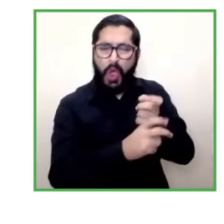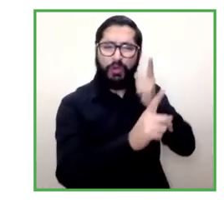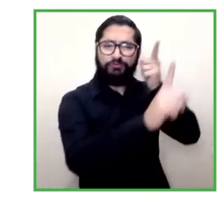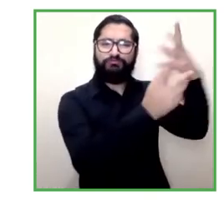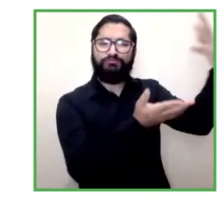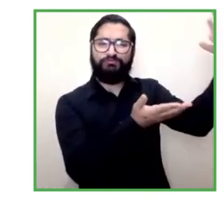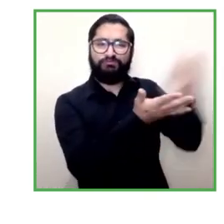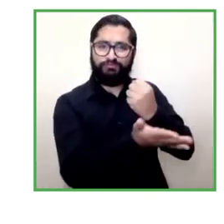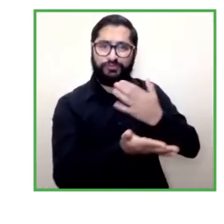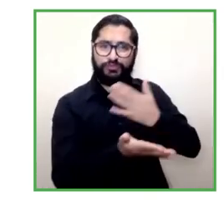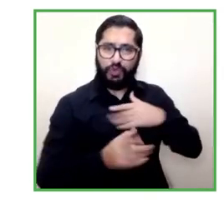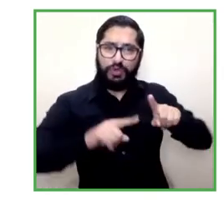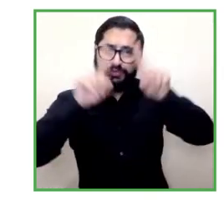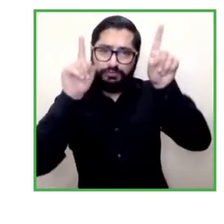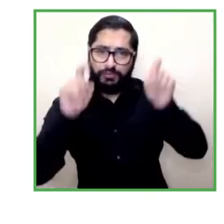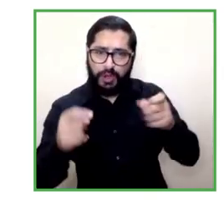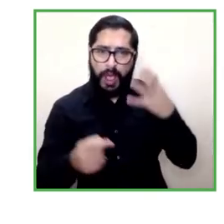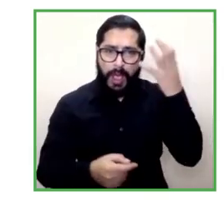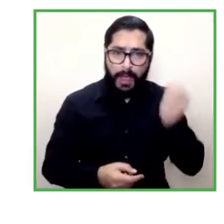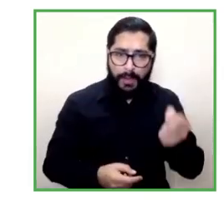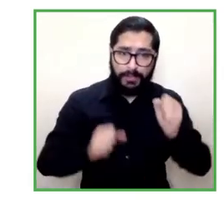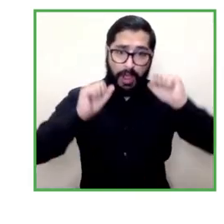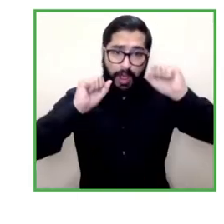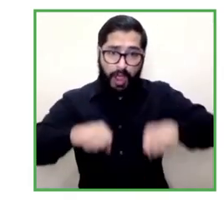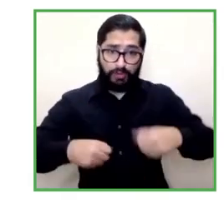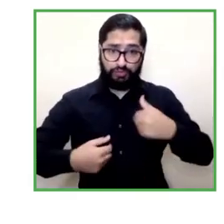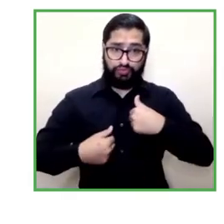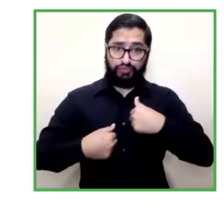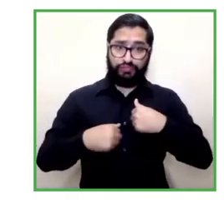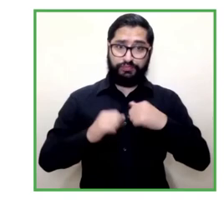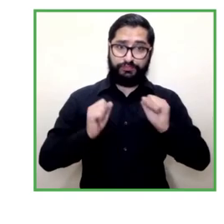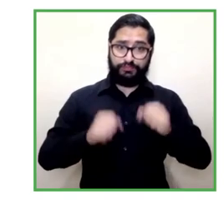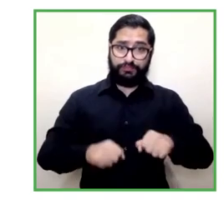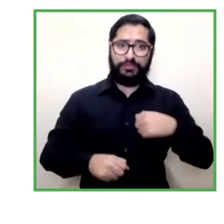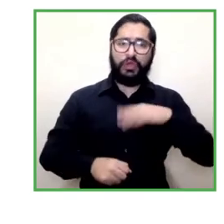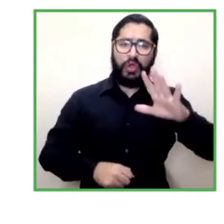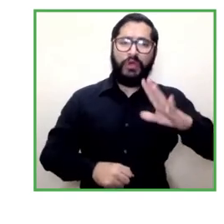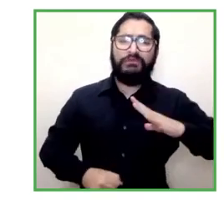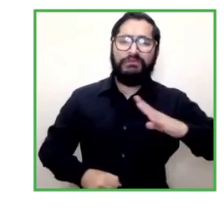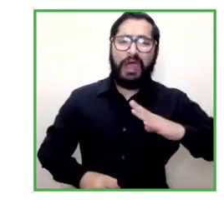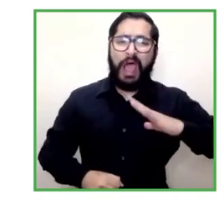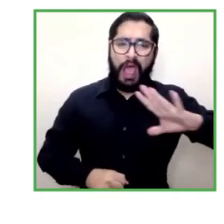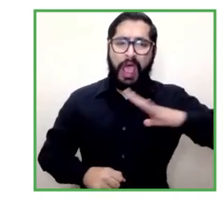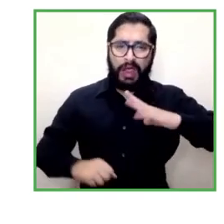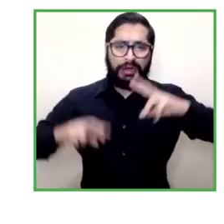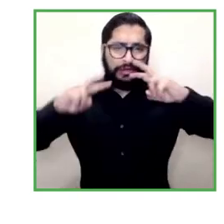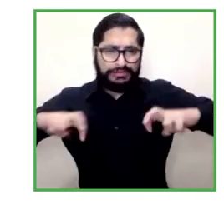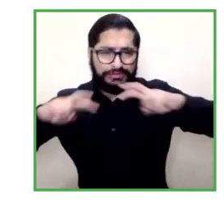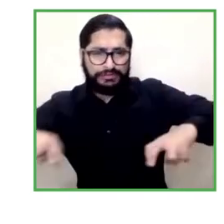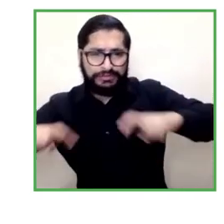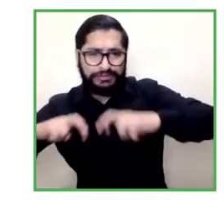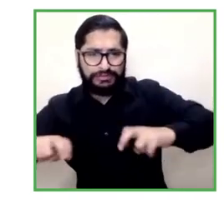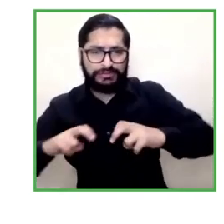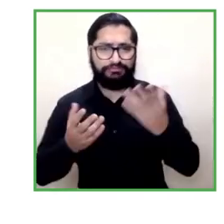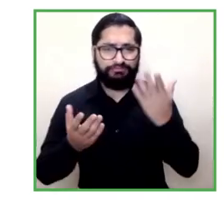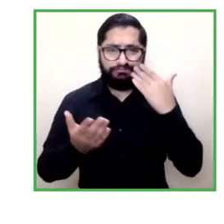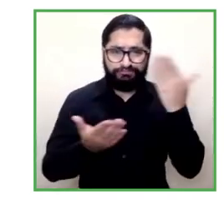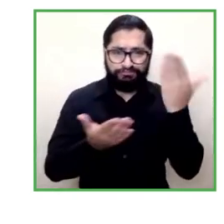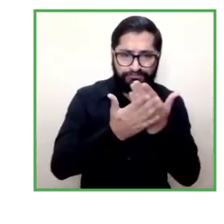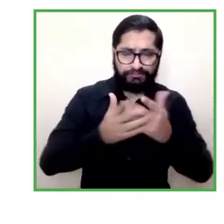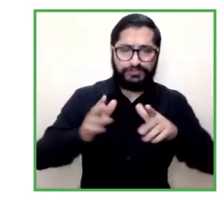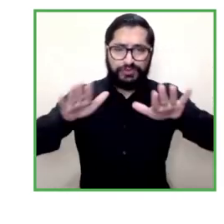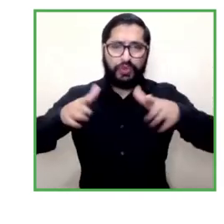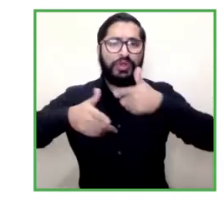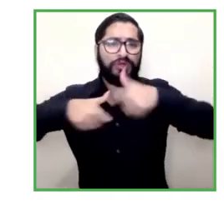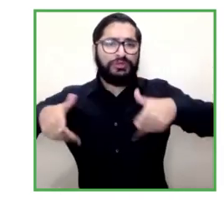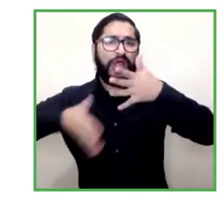of research on each country's sign language. Sign language is, of course, not international. Most countries have their own sign language. And